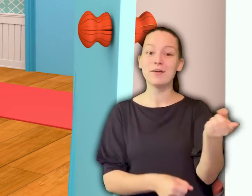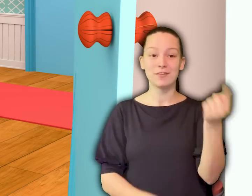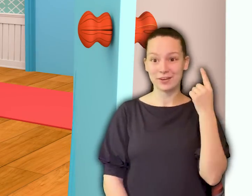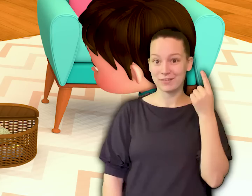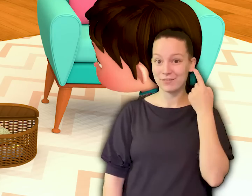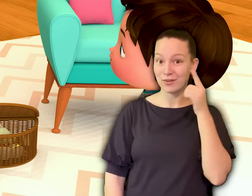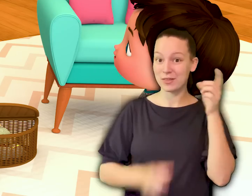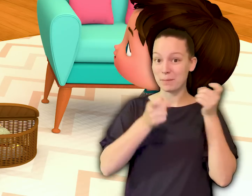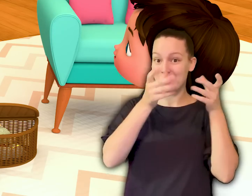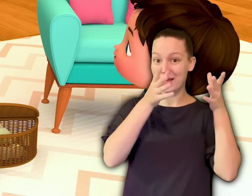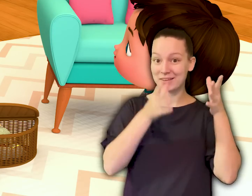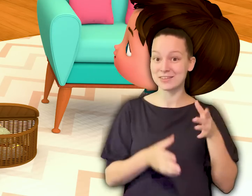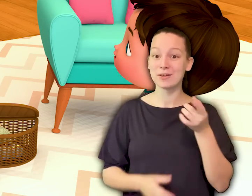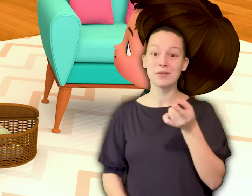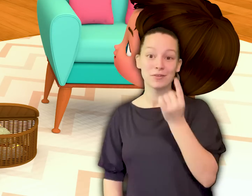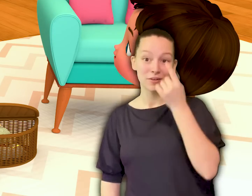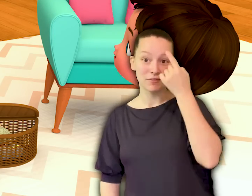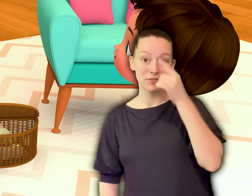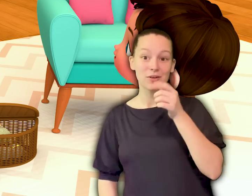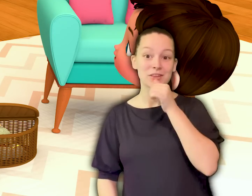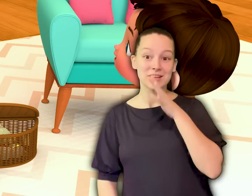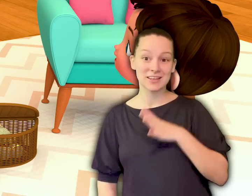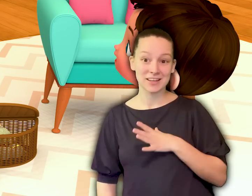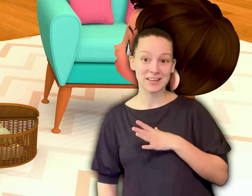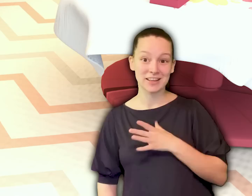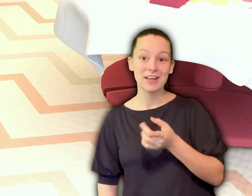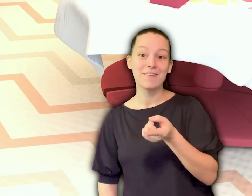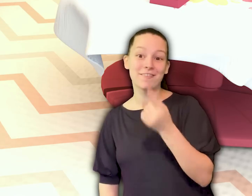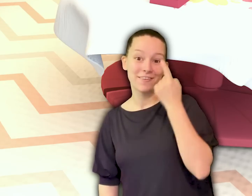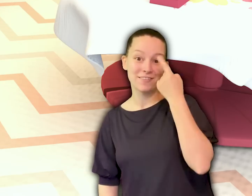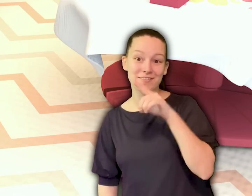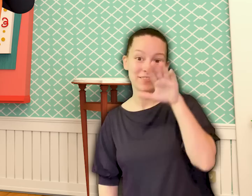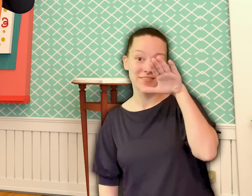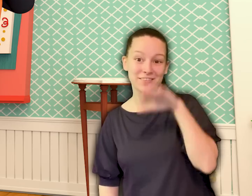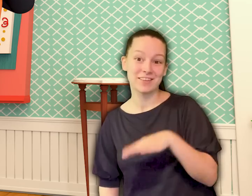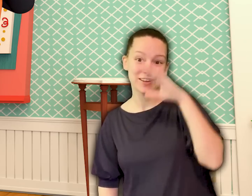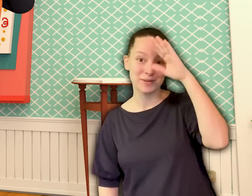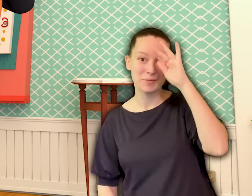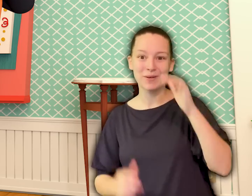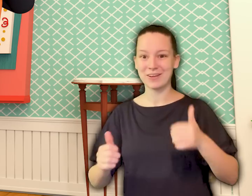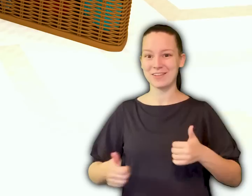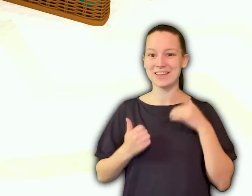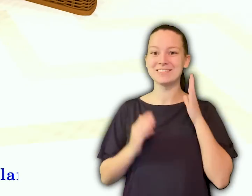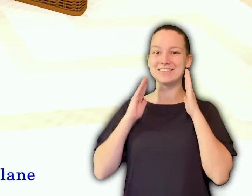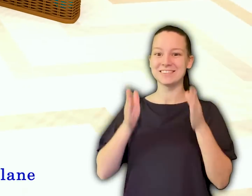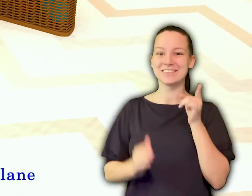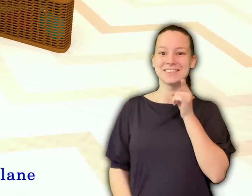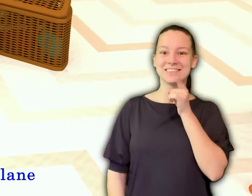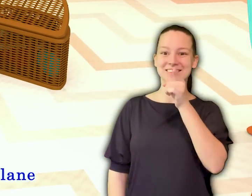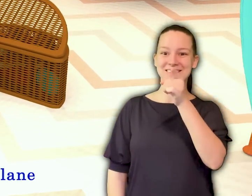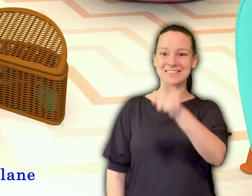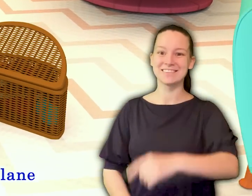full one for the master and one for the day and one for the little boy who